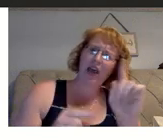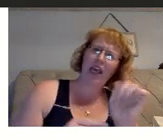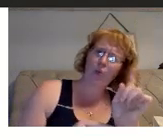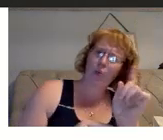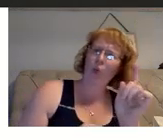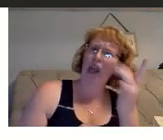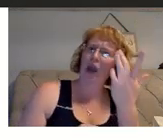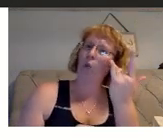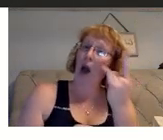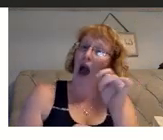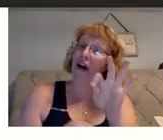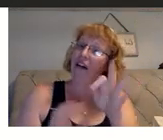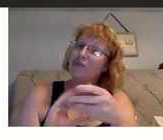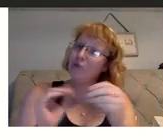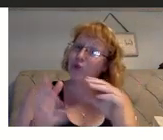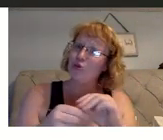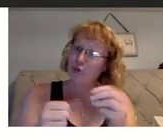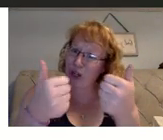of our story.